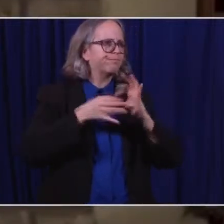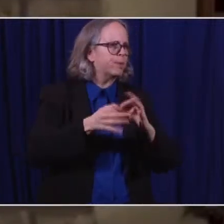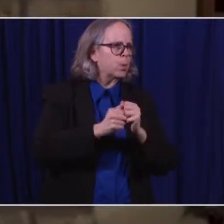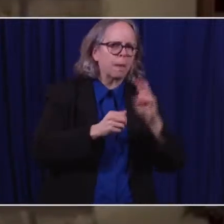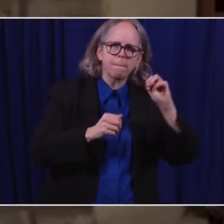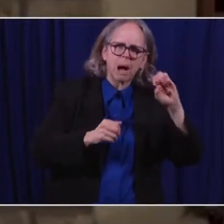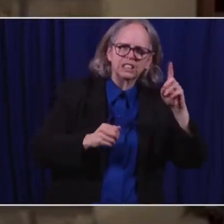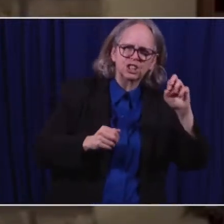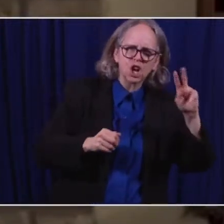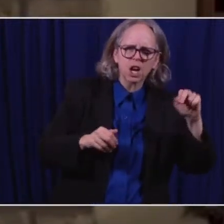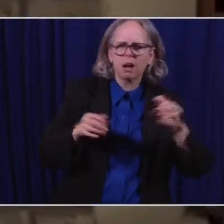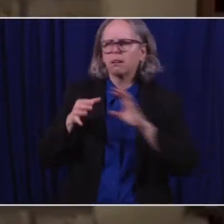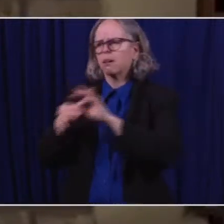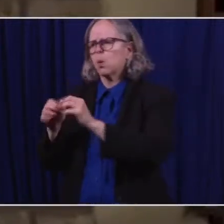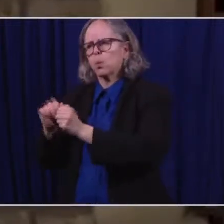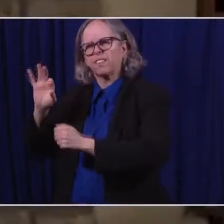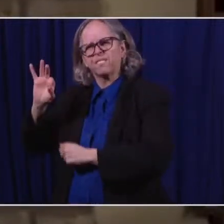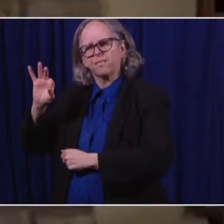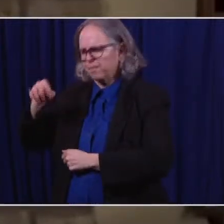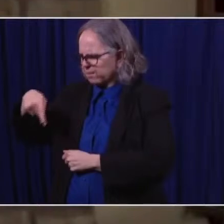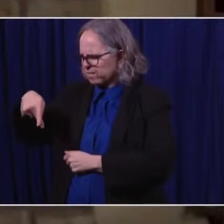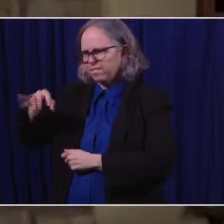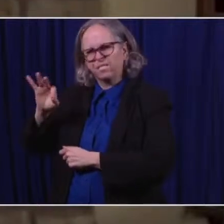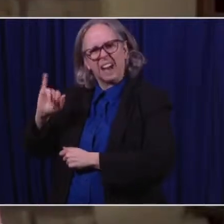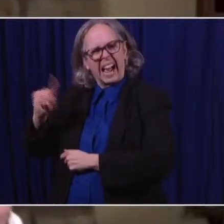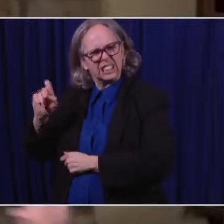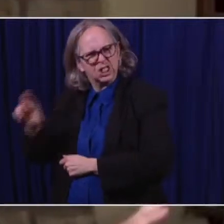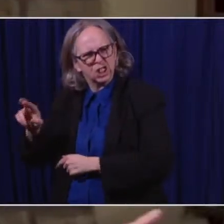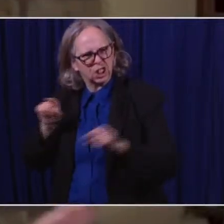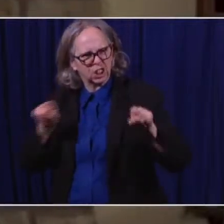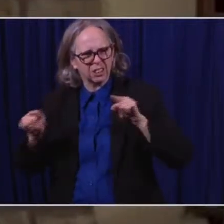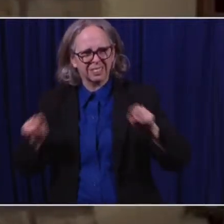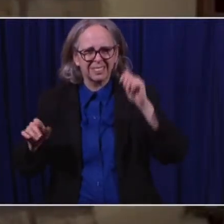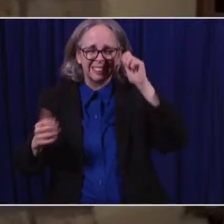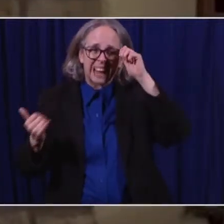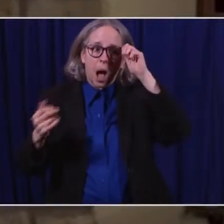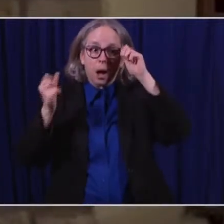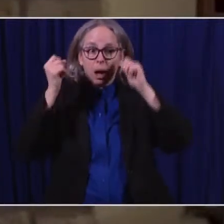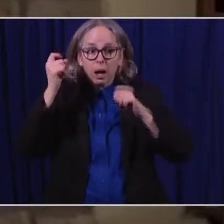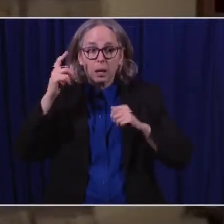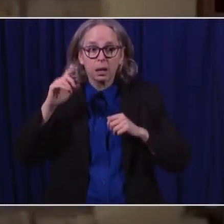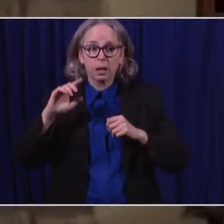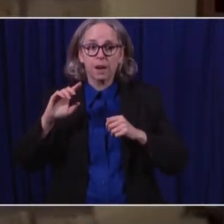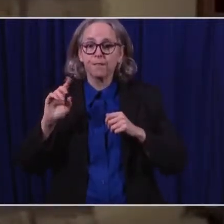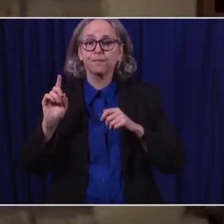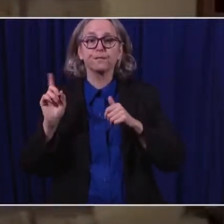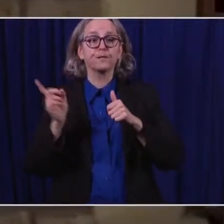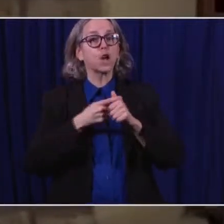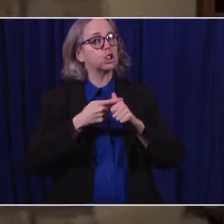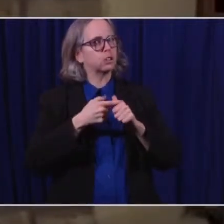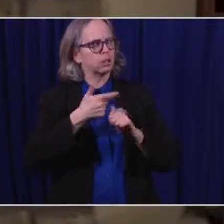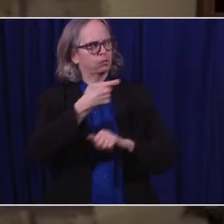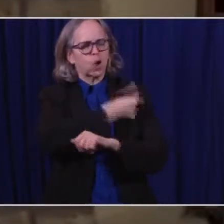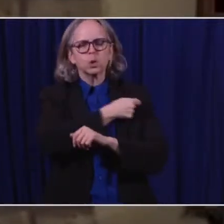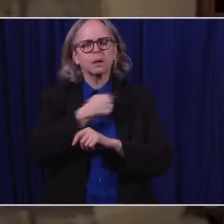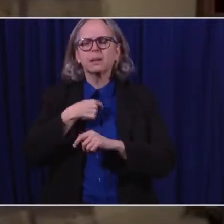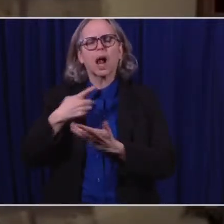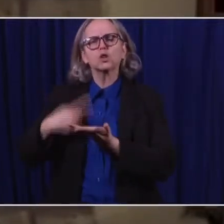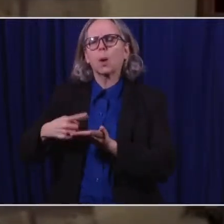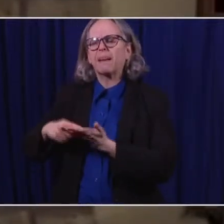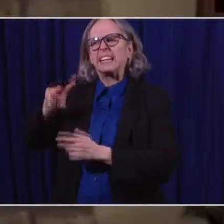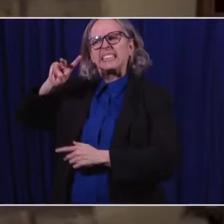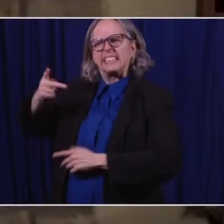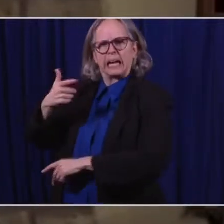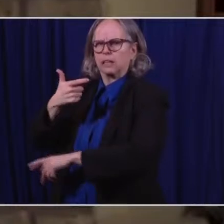that are coming into Ohio every week. We won't talk about the second doses, it just confuses it, but the second doses are following